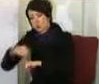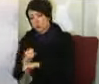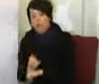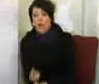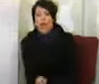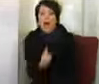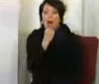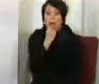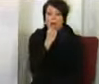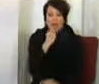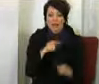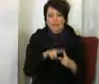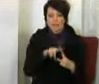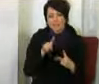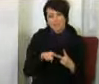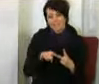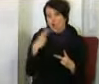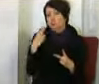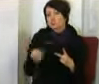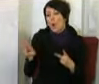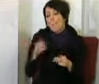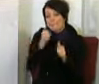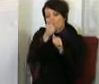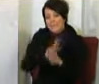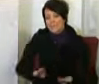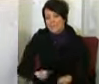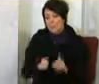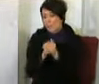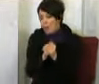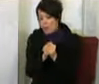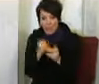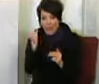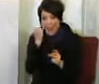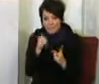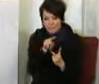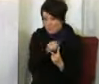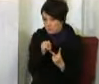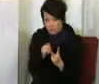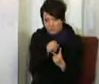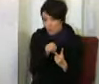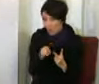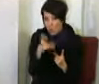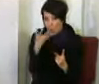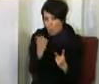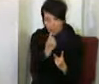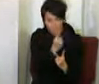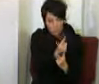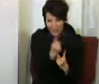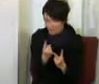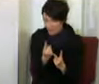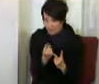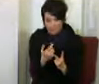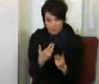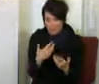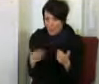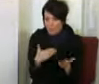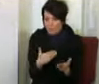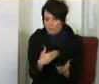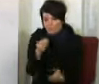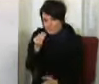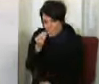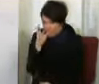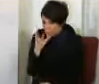on your tongue and give you a brief prayer of blessing. If you would like to have just the wafer or just the wafer and the juice